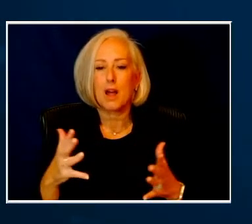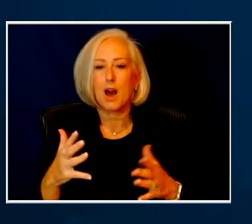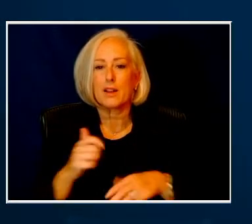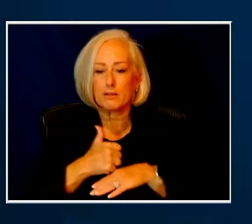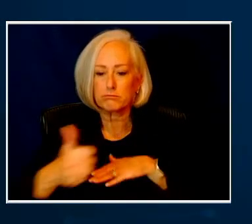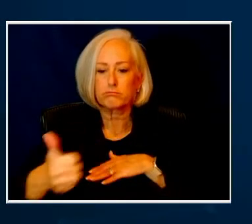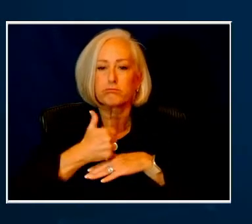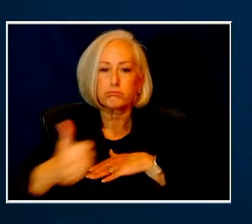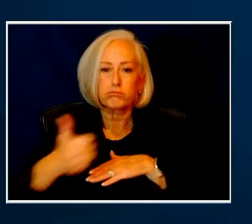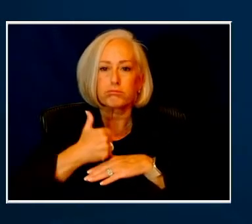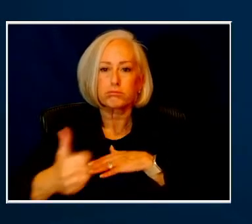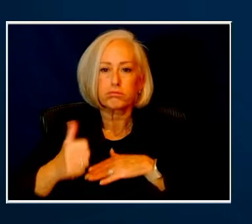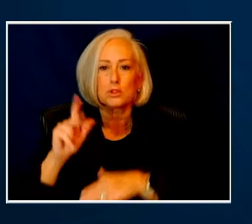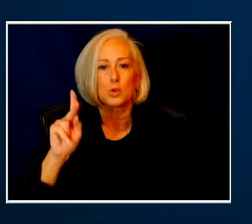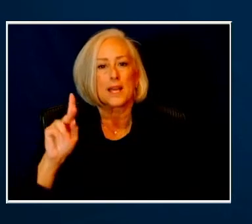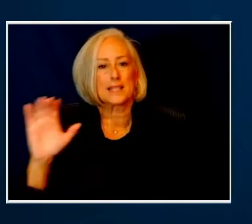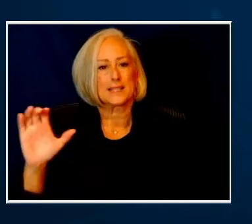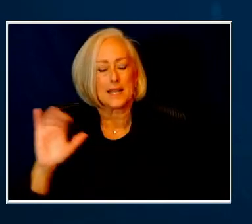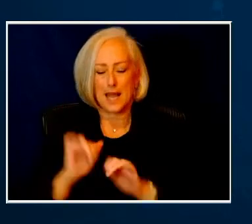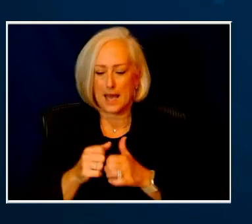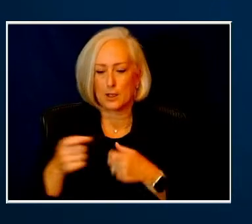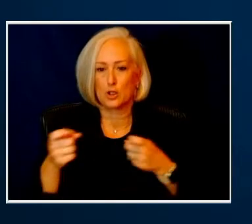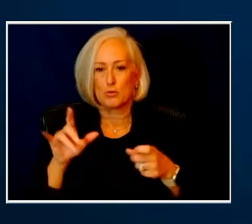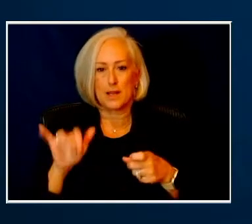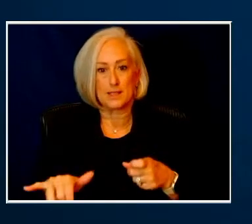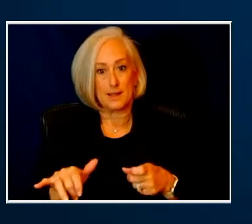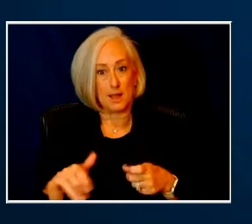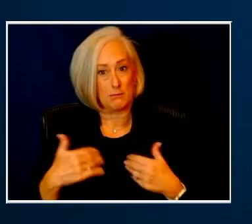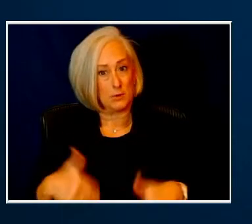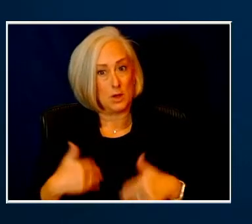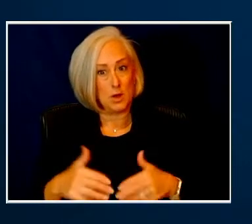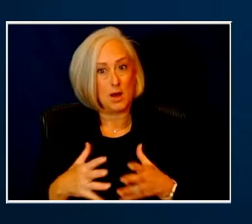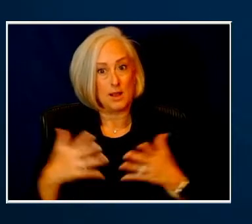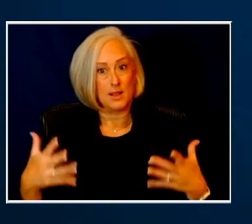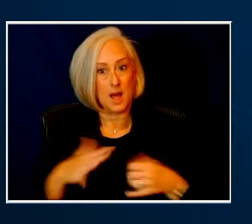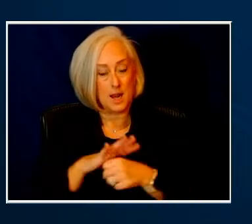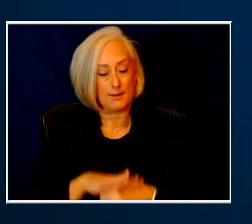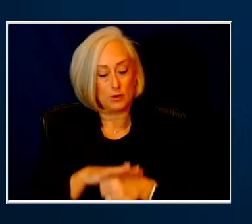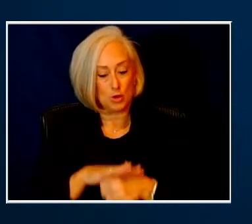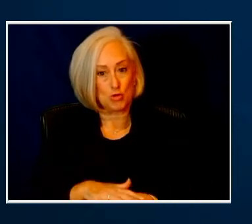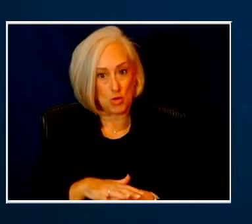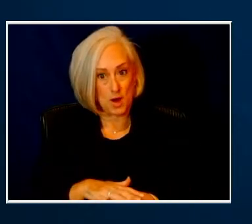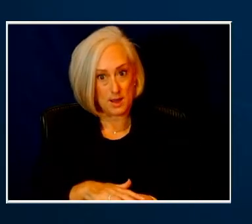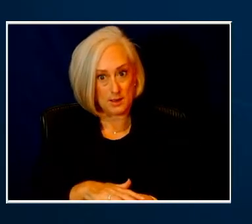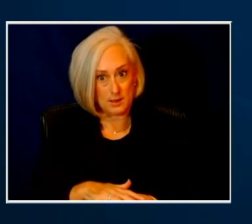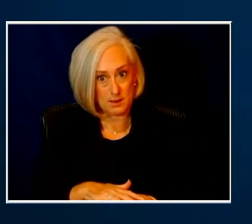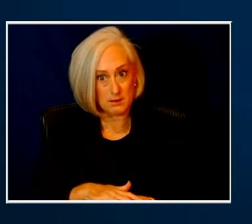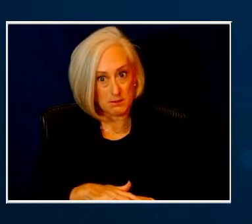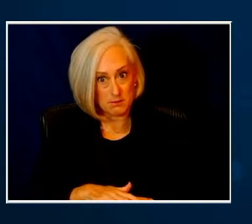to manage that? She thinks that might be pretty stressful to have to go back and forth, even though you were in the right spot.